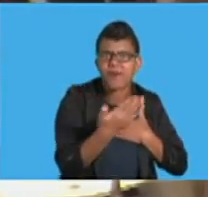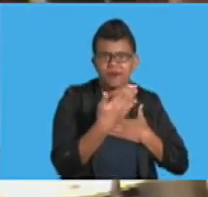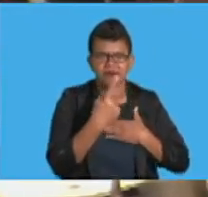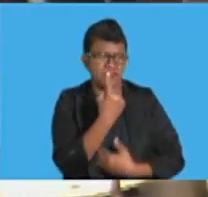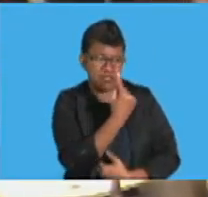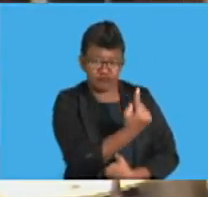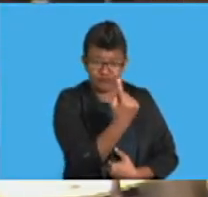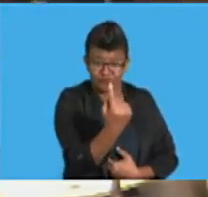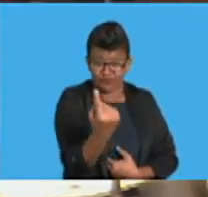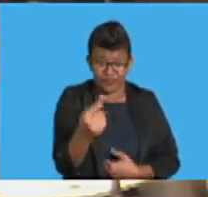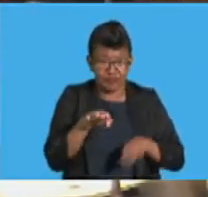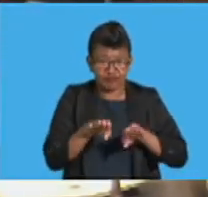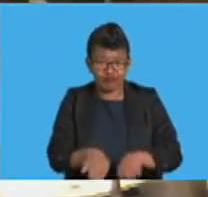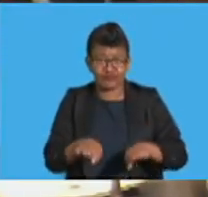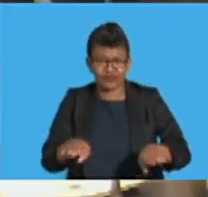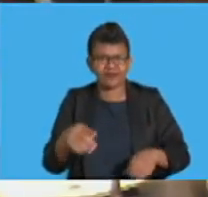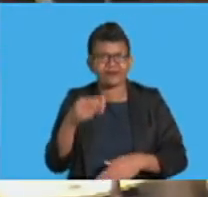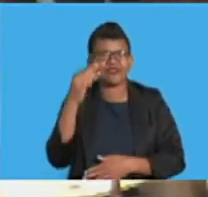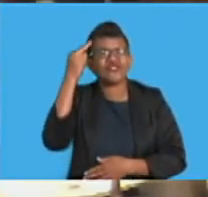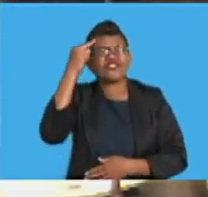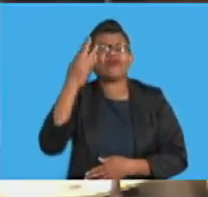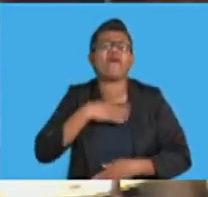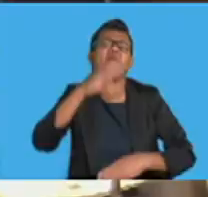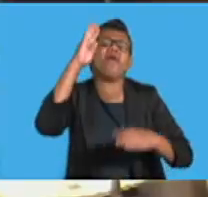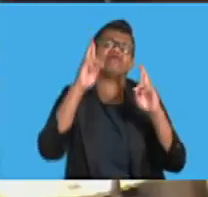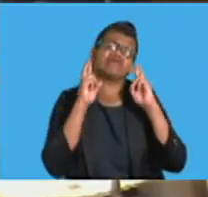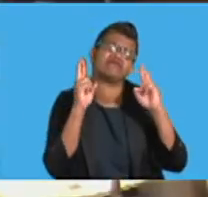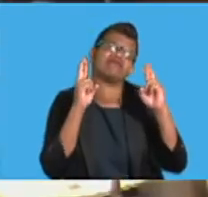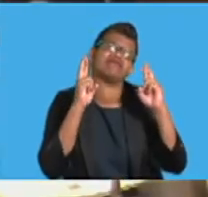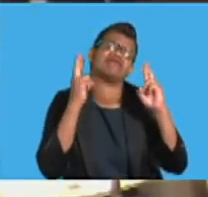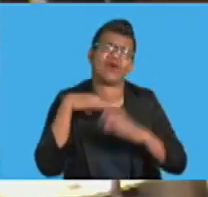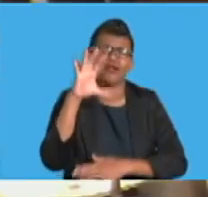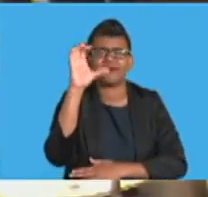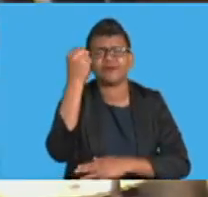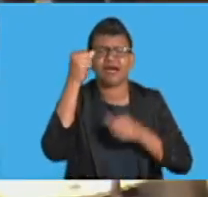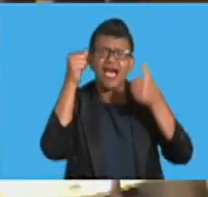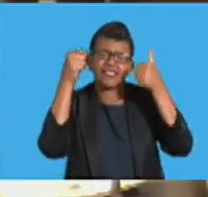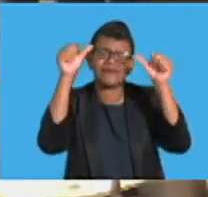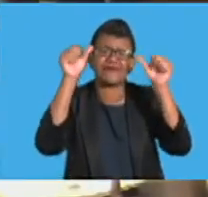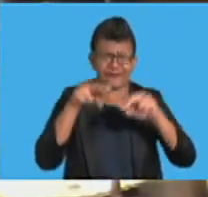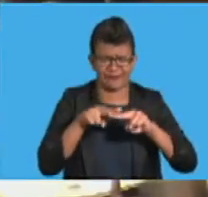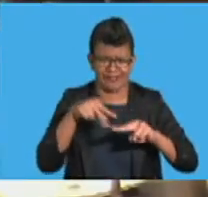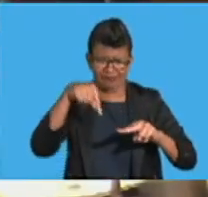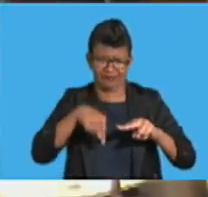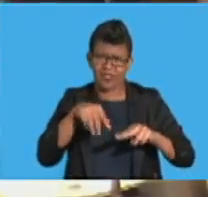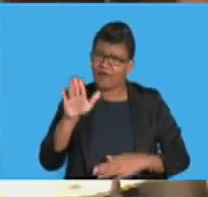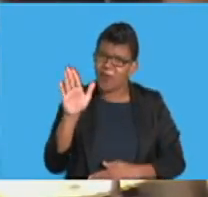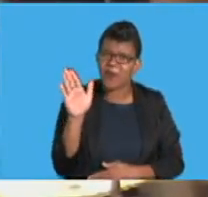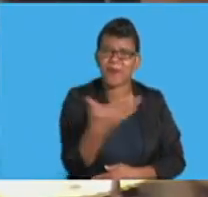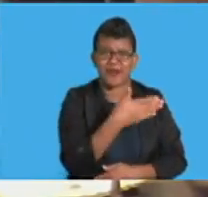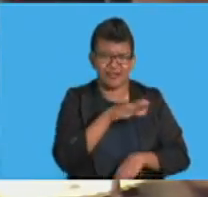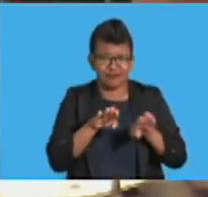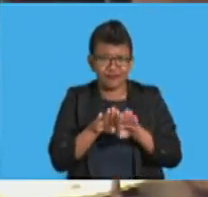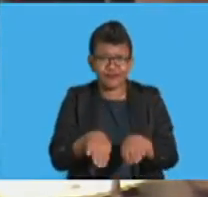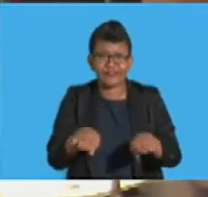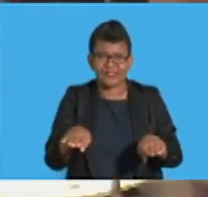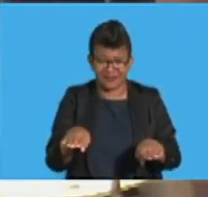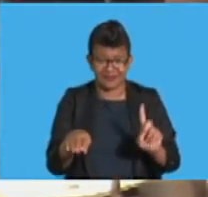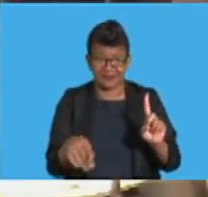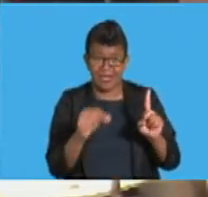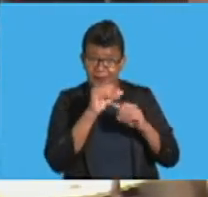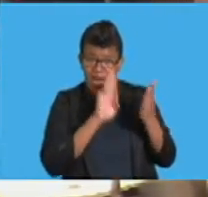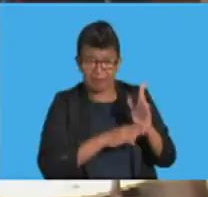and excitement in their eyes for what the future holds for him or her. All children, as mentioned by our Honourable Prime Minister, are